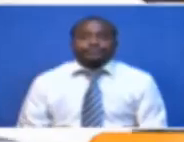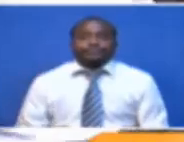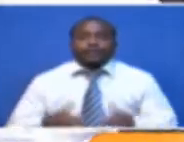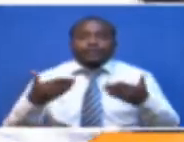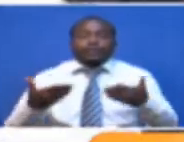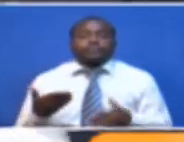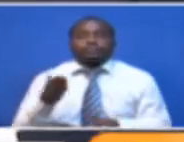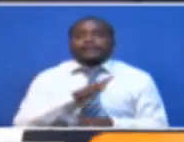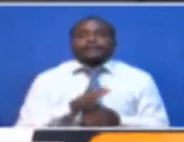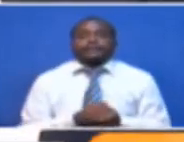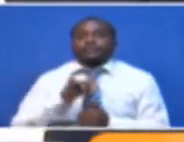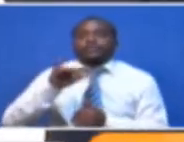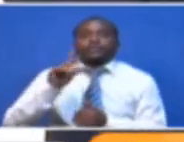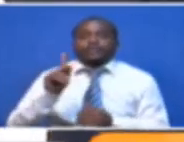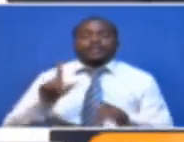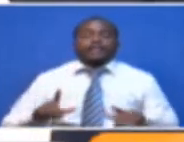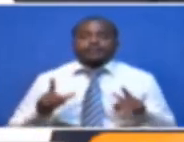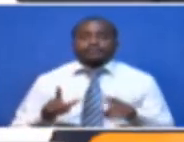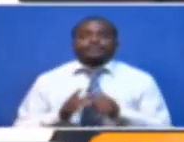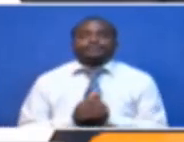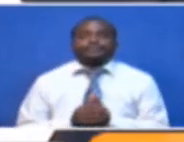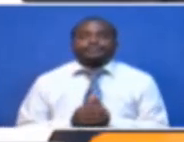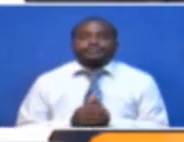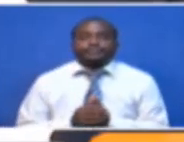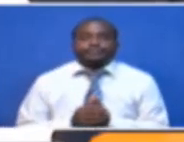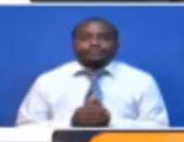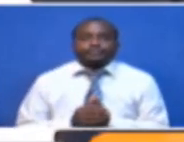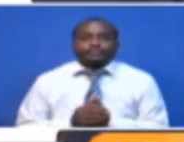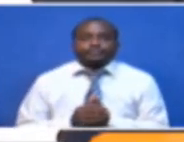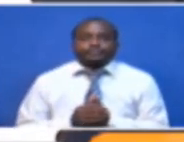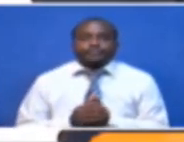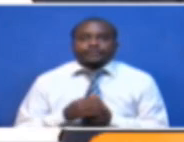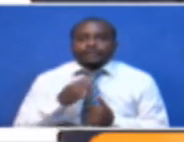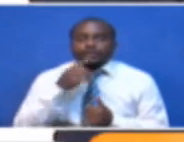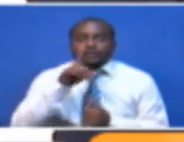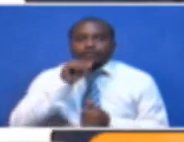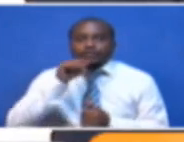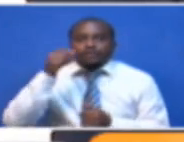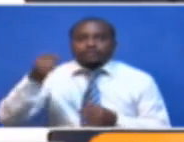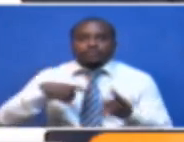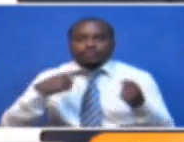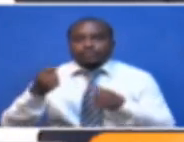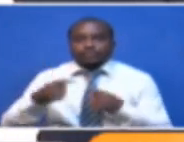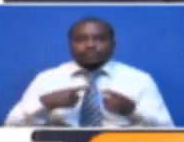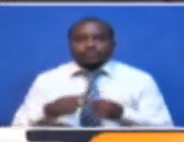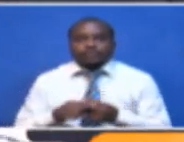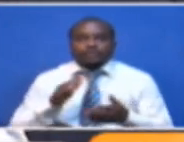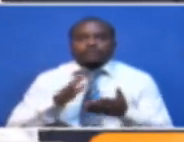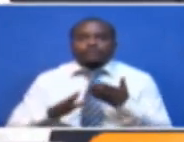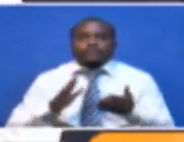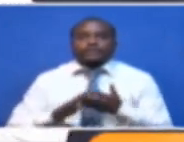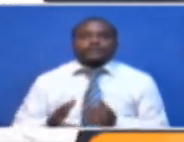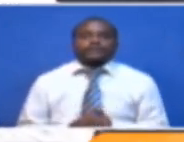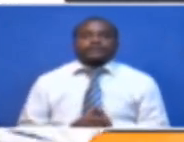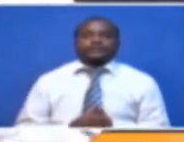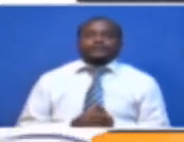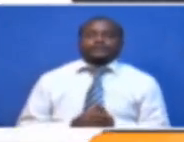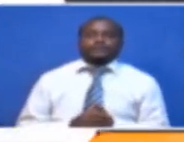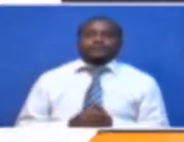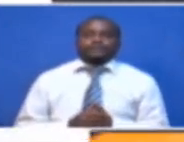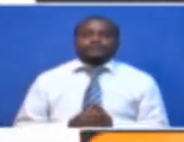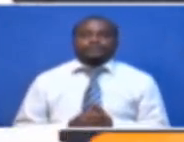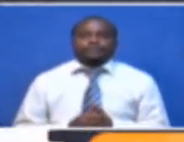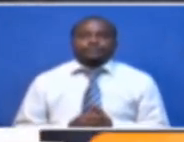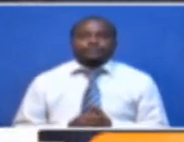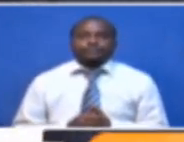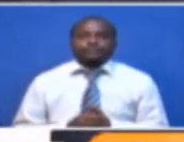Jeff Kuinange live here at Citizen Television. I tell you, the tweets coming in so thick and so fast. People